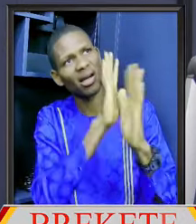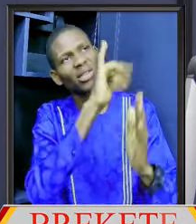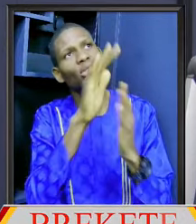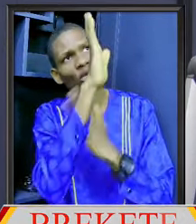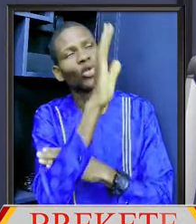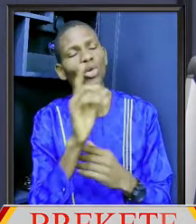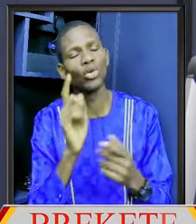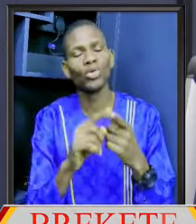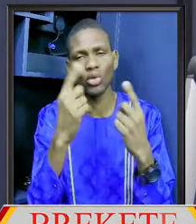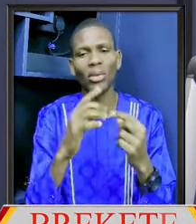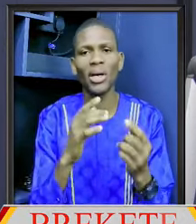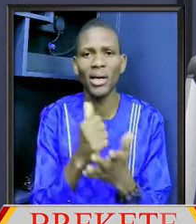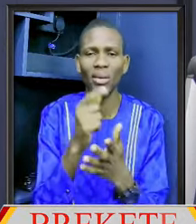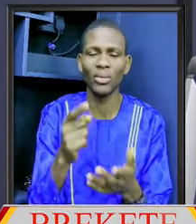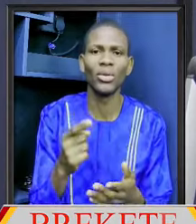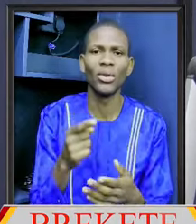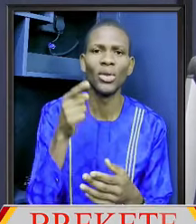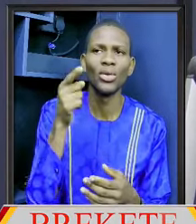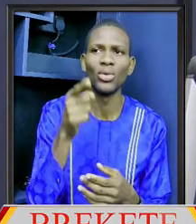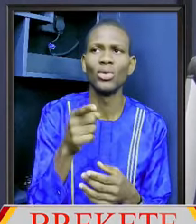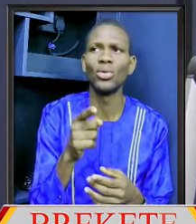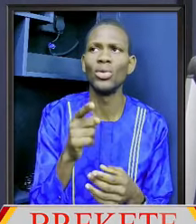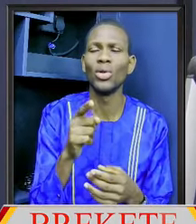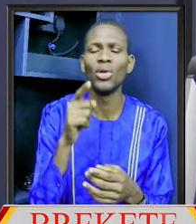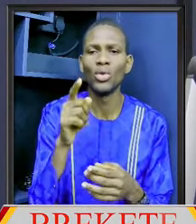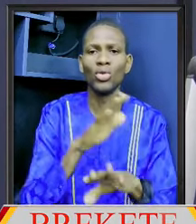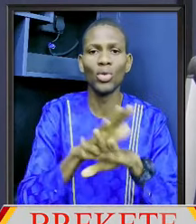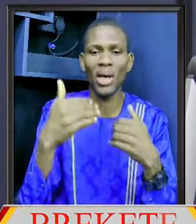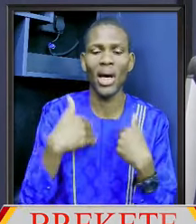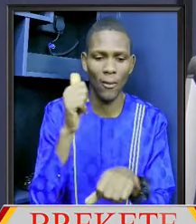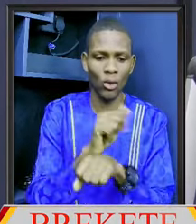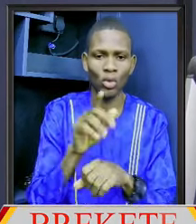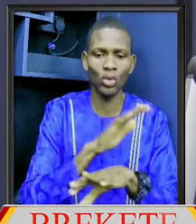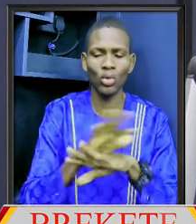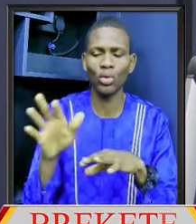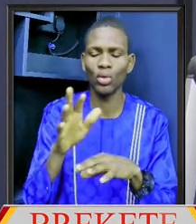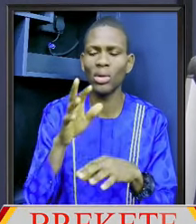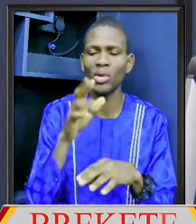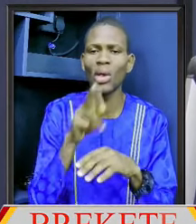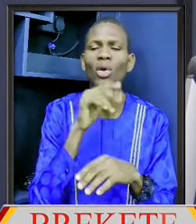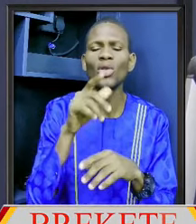You don't have job. You are not making any effort